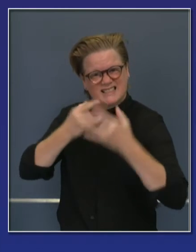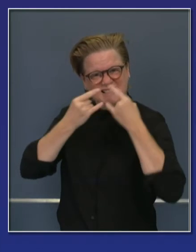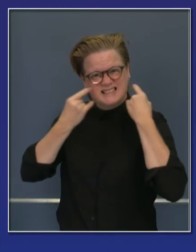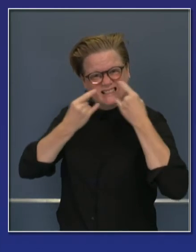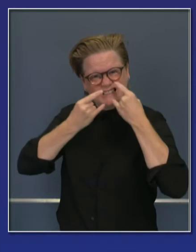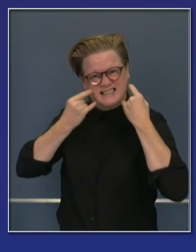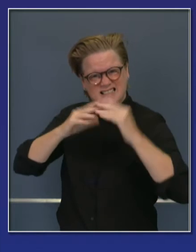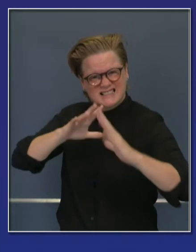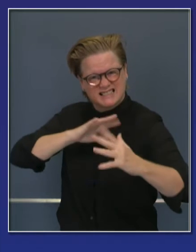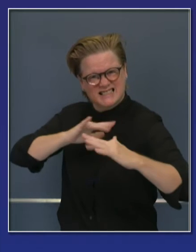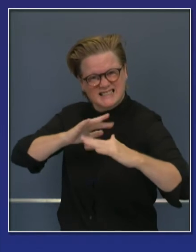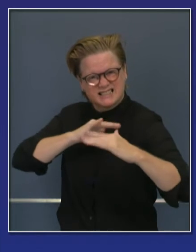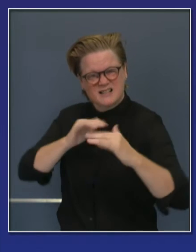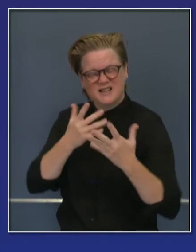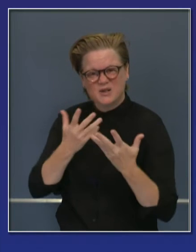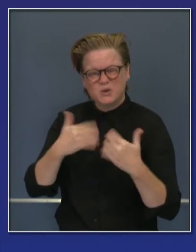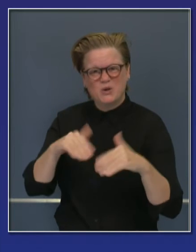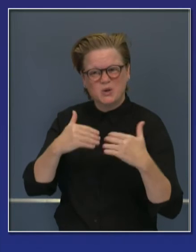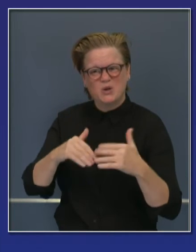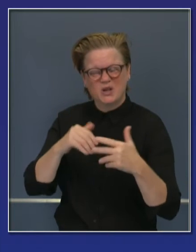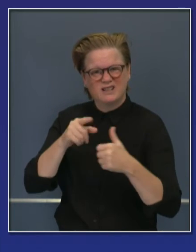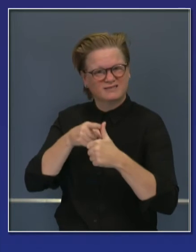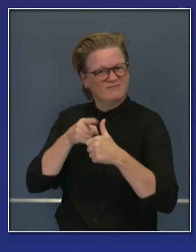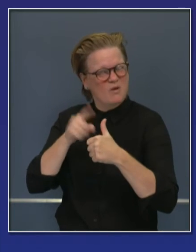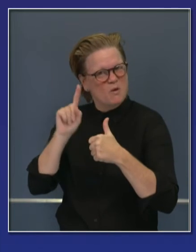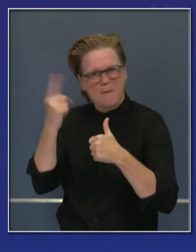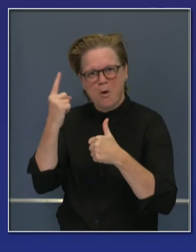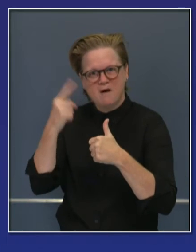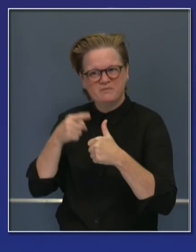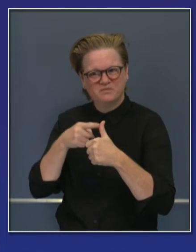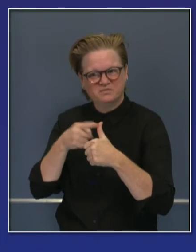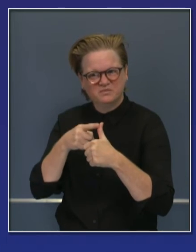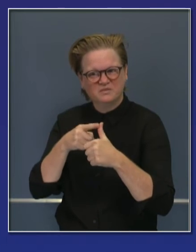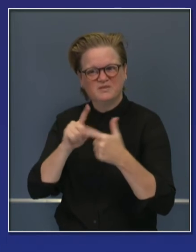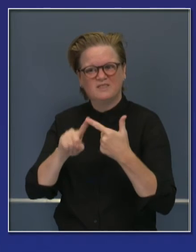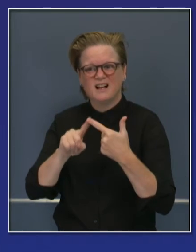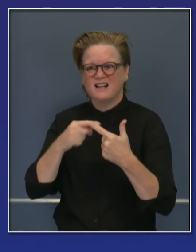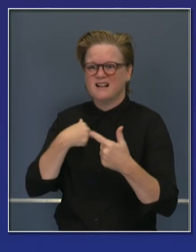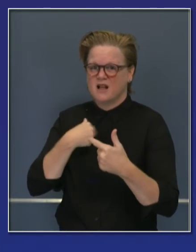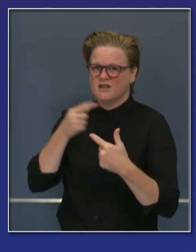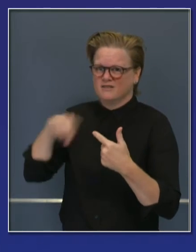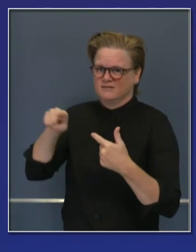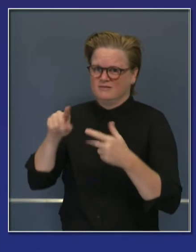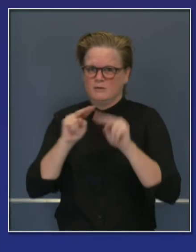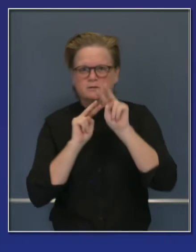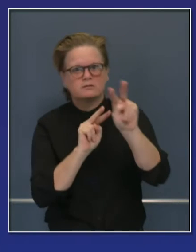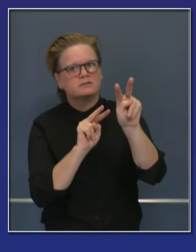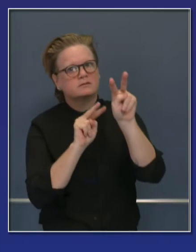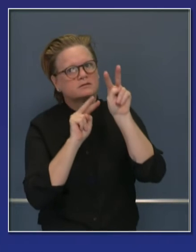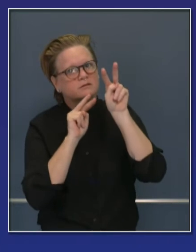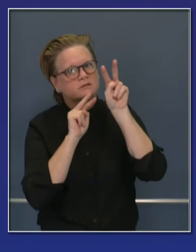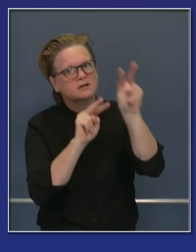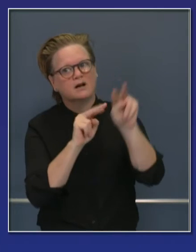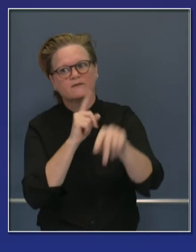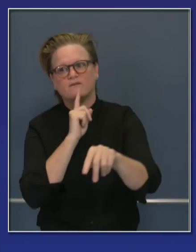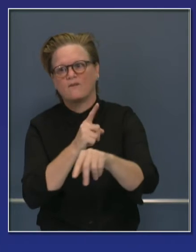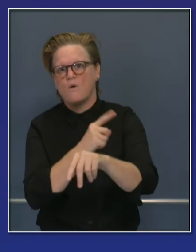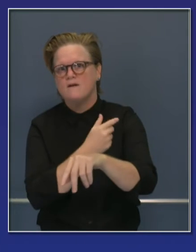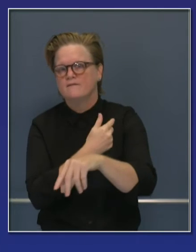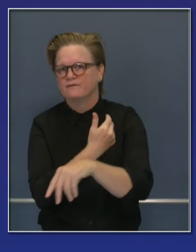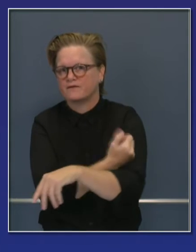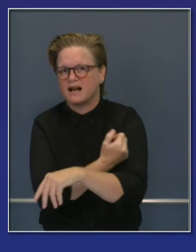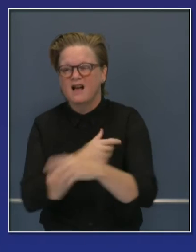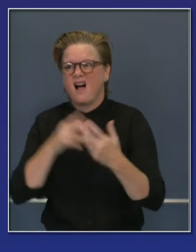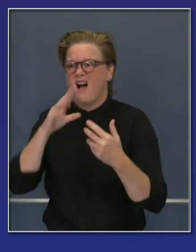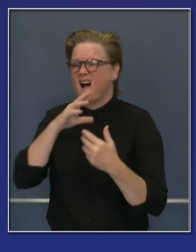this sprint to a vaccine, and we're being called on to do now more than ever after this exhausting 9 to 10 months.